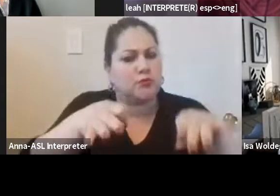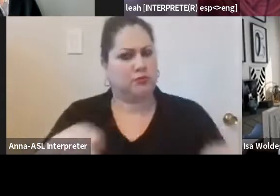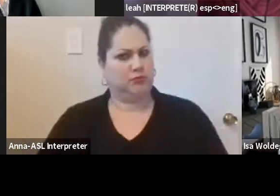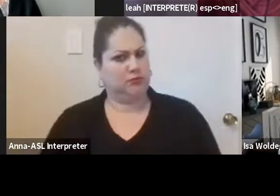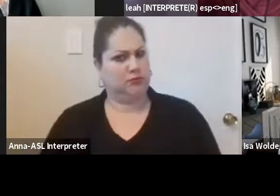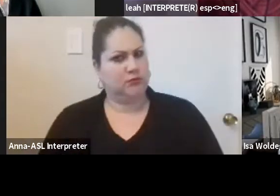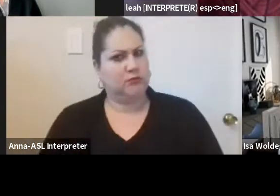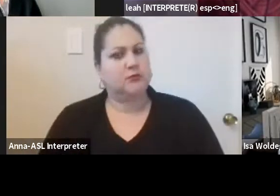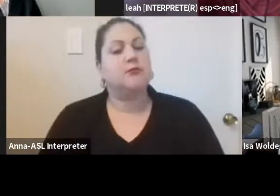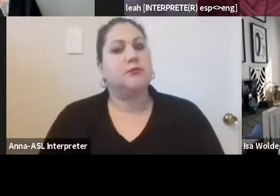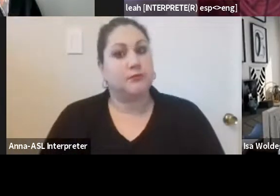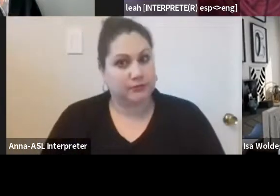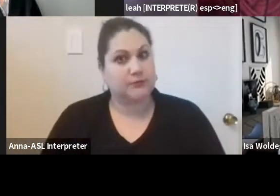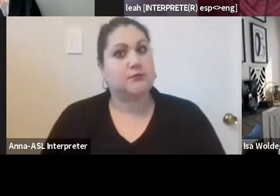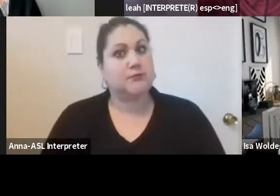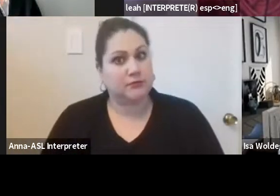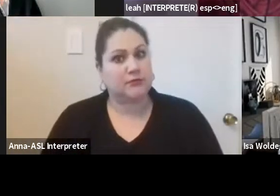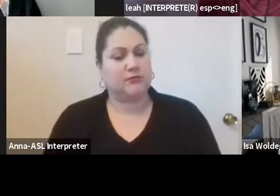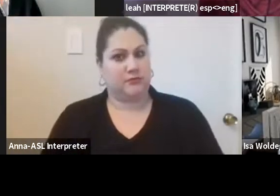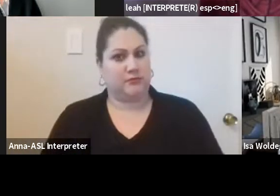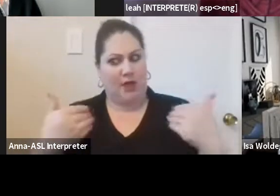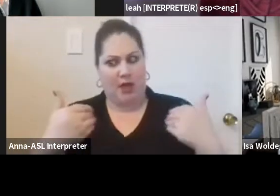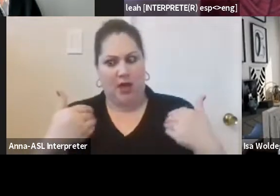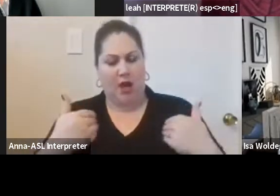Yes, I had all these injuries,